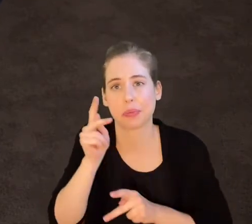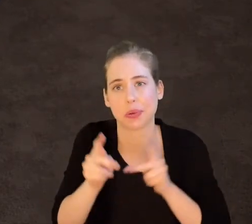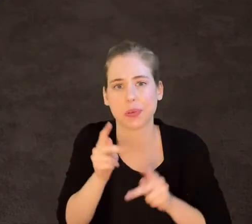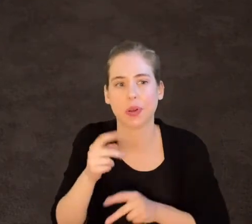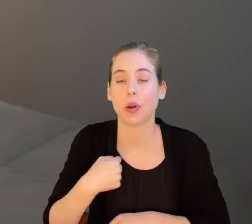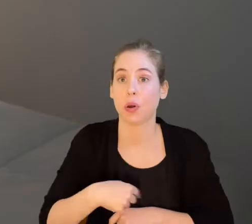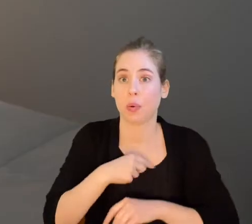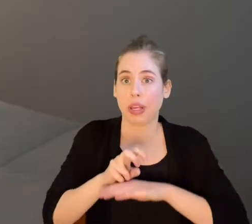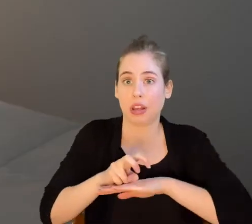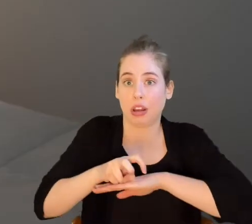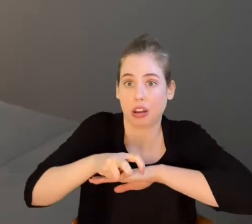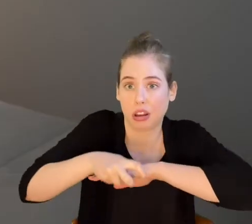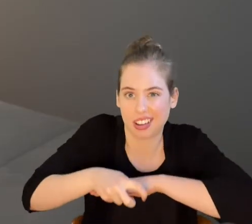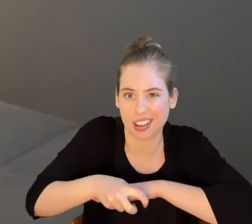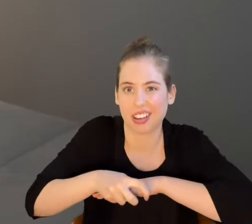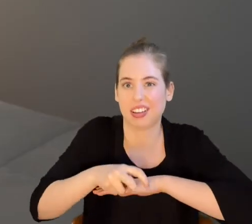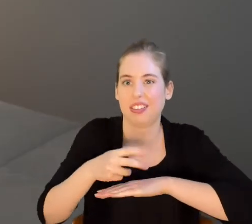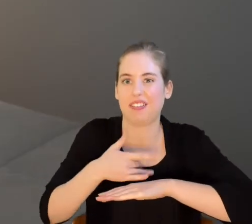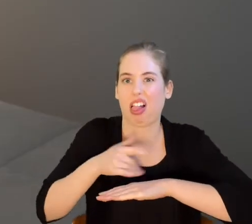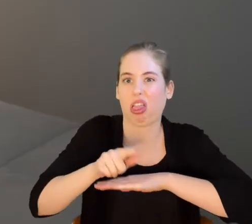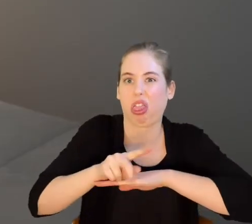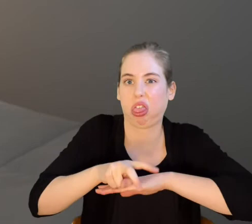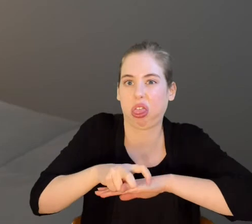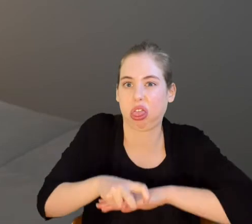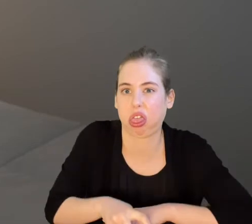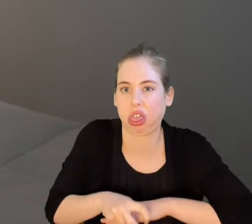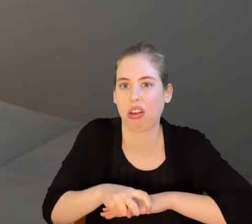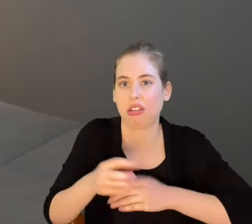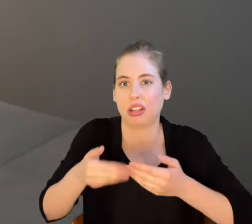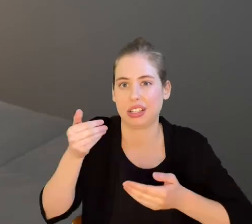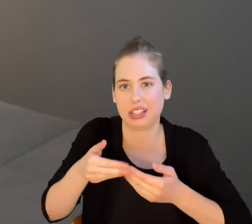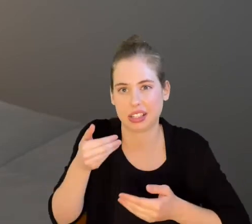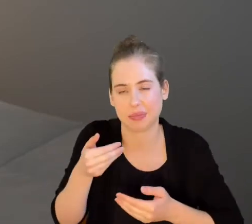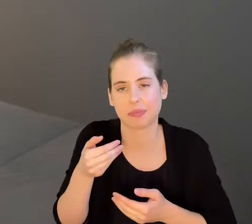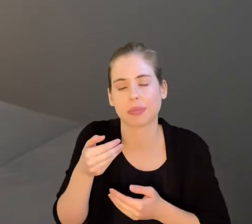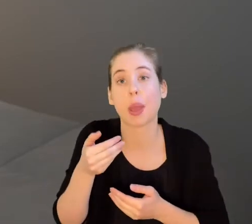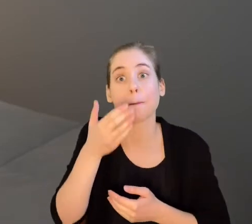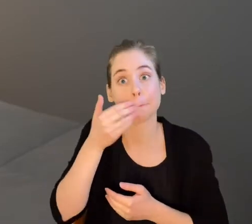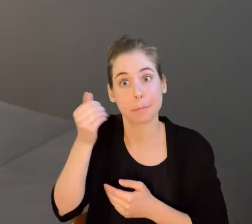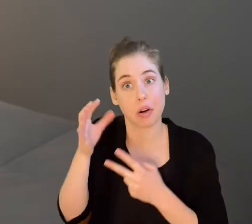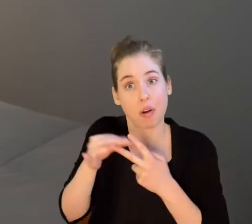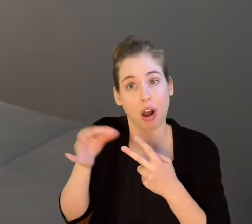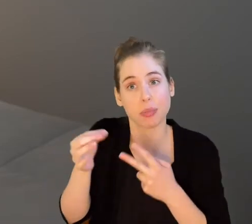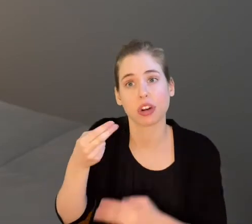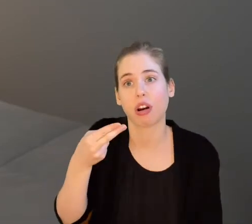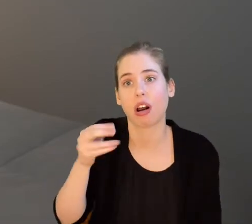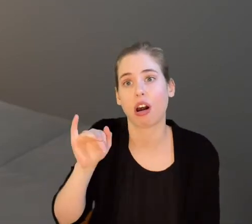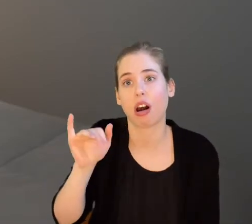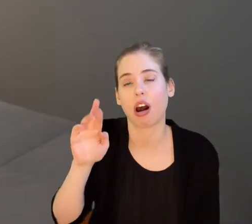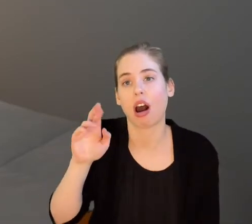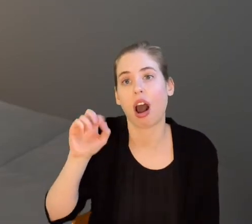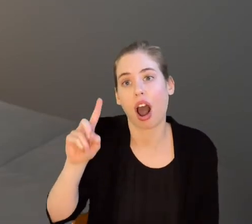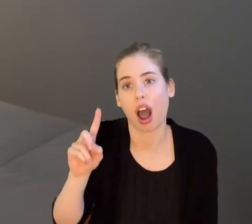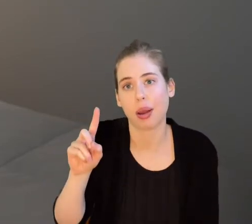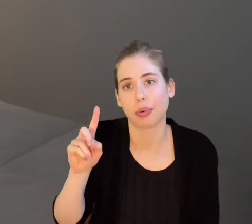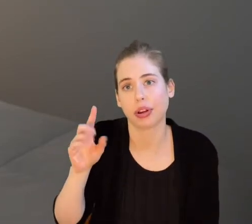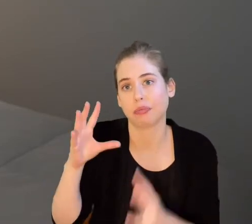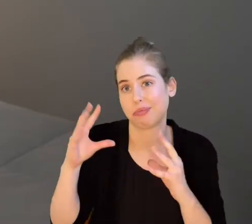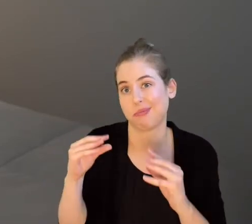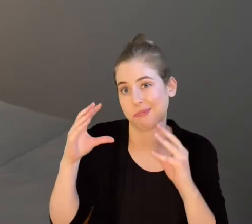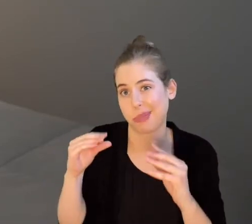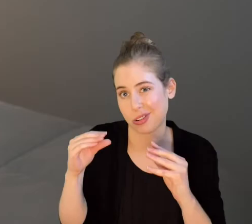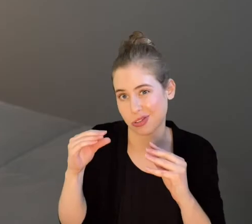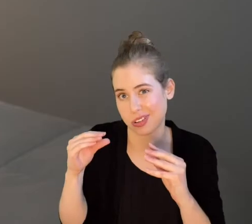for support. Hybrid mattresses generally provide better edge support than all foam mattresses and may be a better option for you